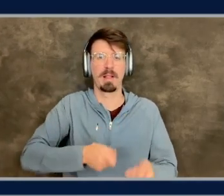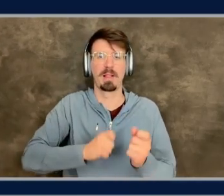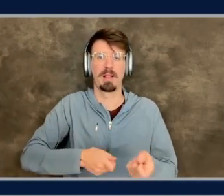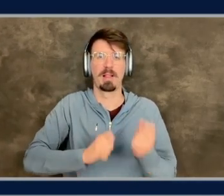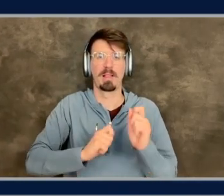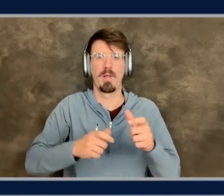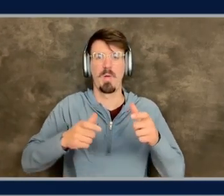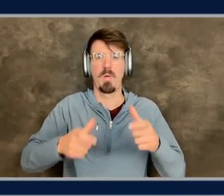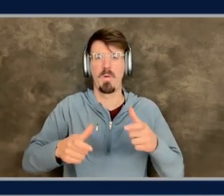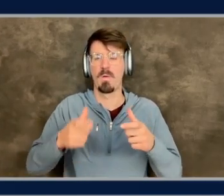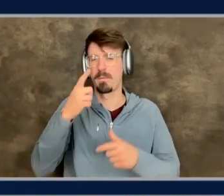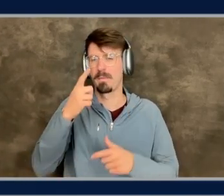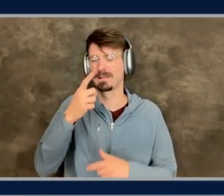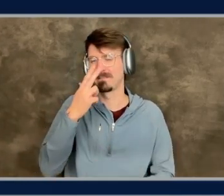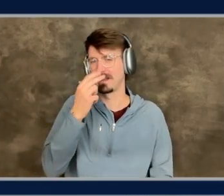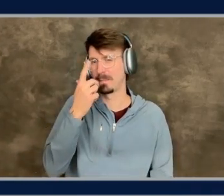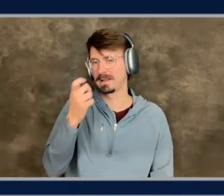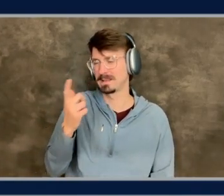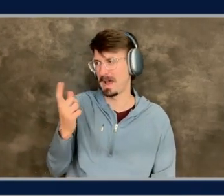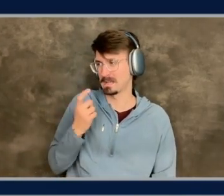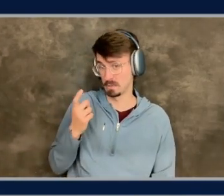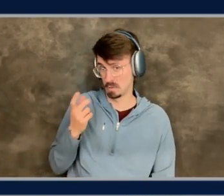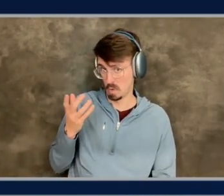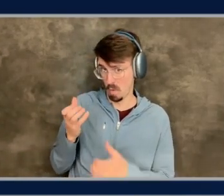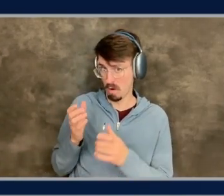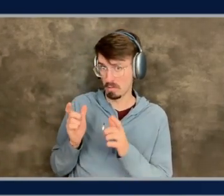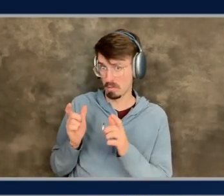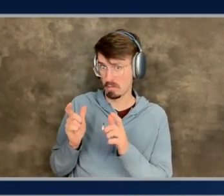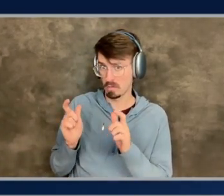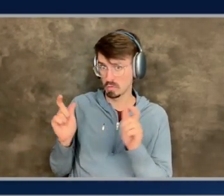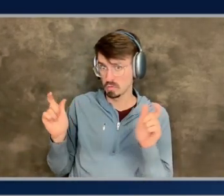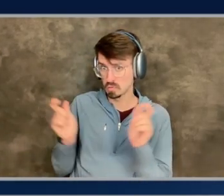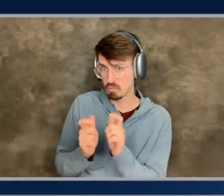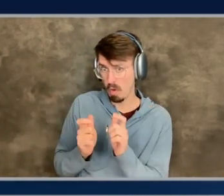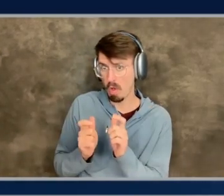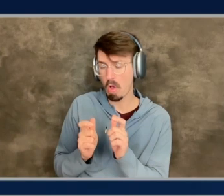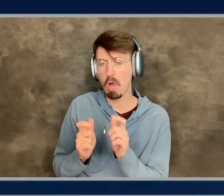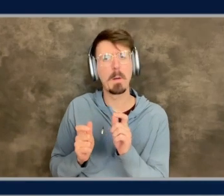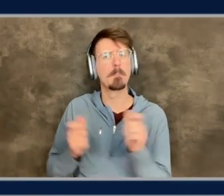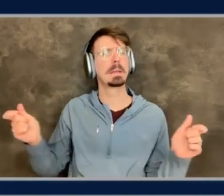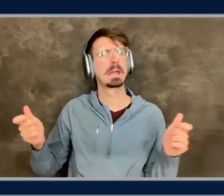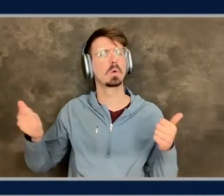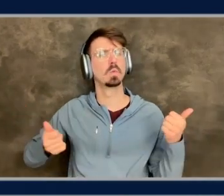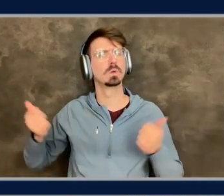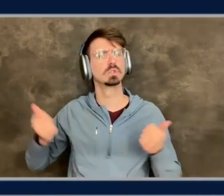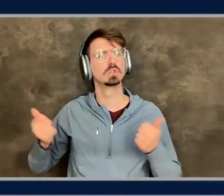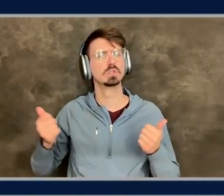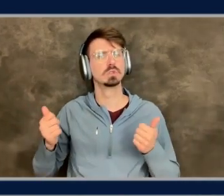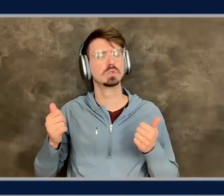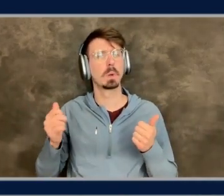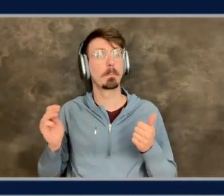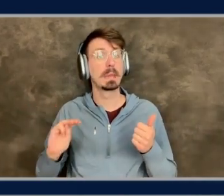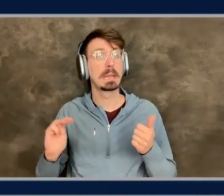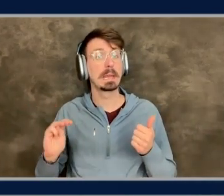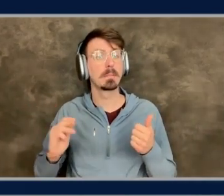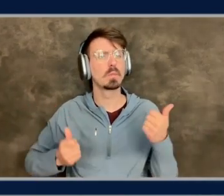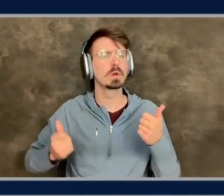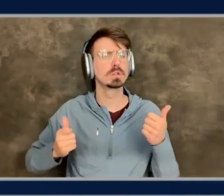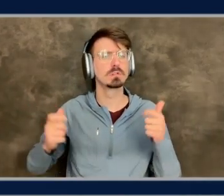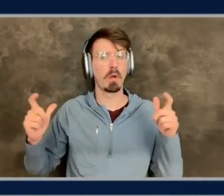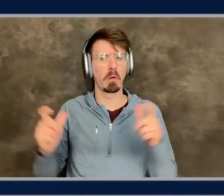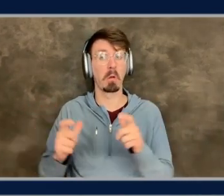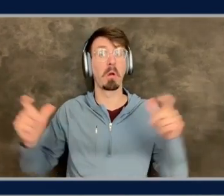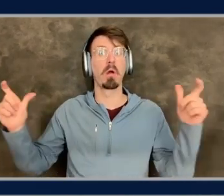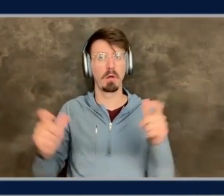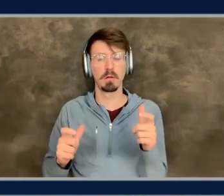if I wanted a small, like a small hole or Yeah. a big one or a medium one. And it didn't listen to it. And no, it did. I